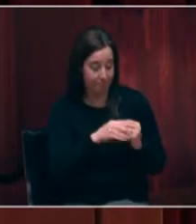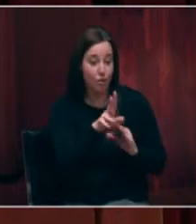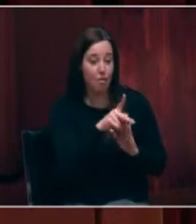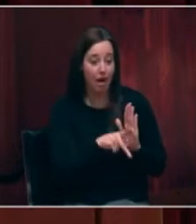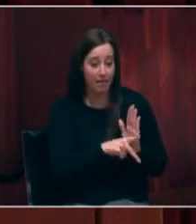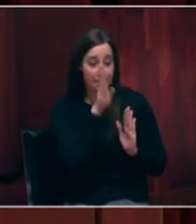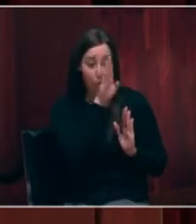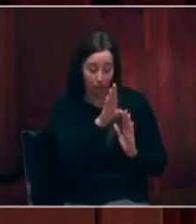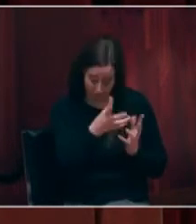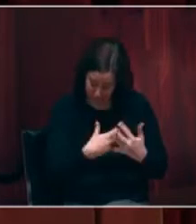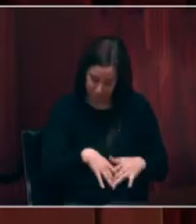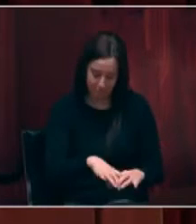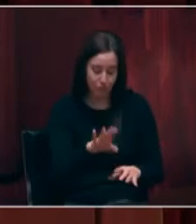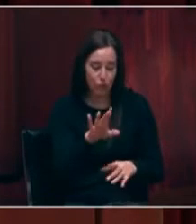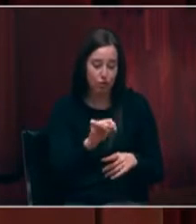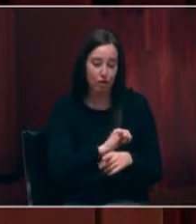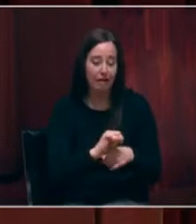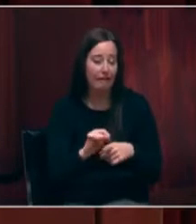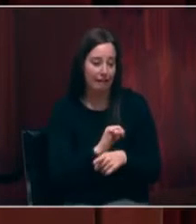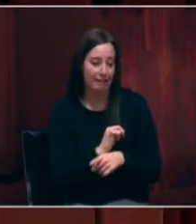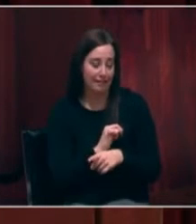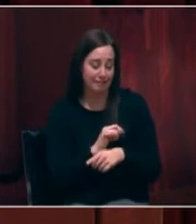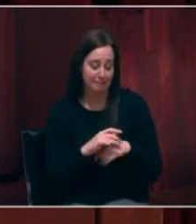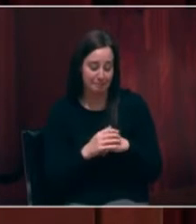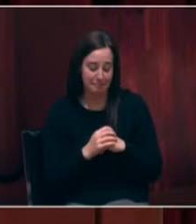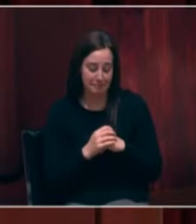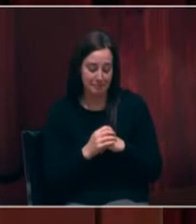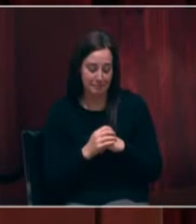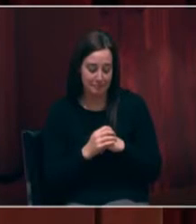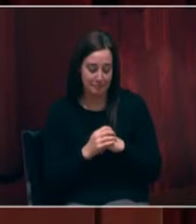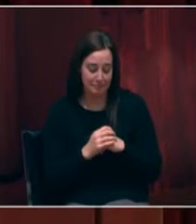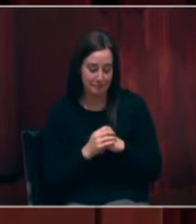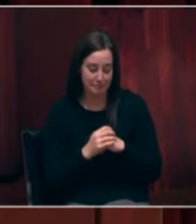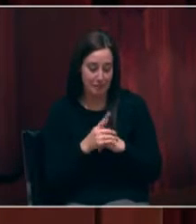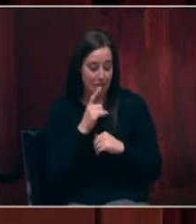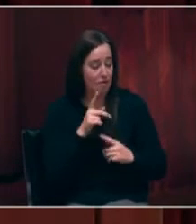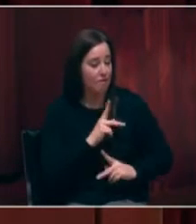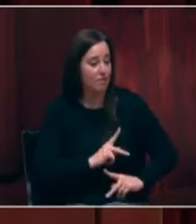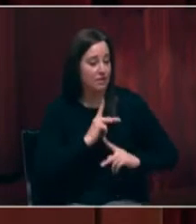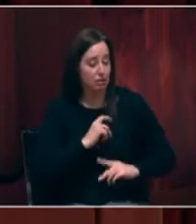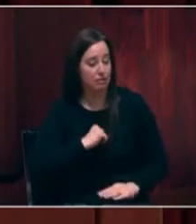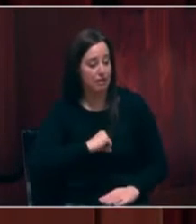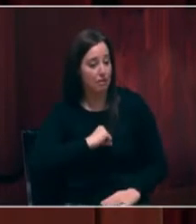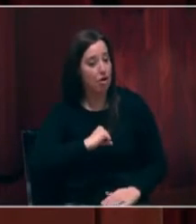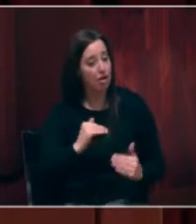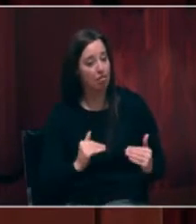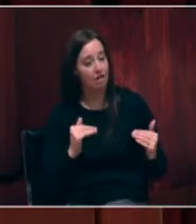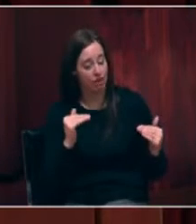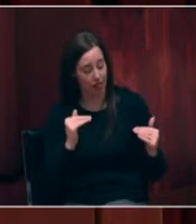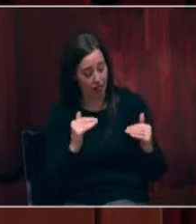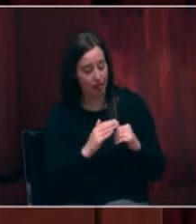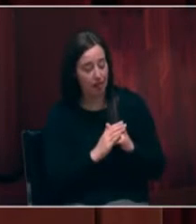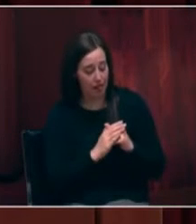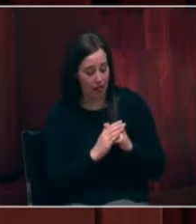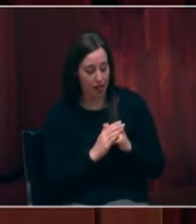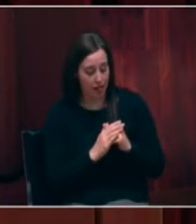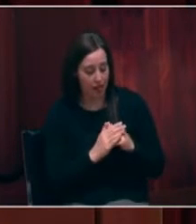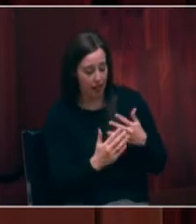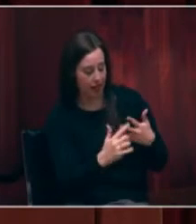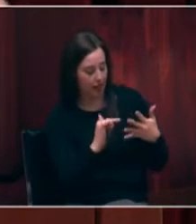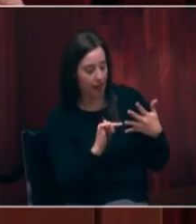change that we're hoping for in the CUI program. So of course, from a physical safeguarding level, or physical safeguarding from an